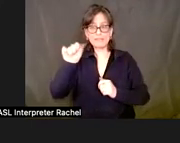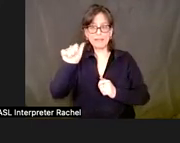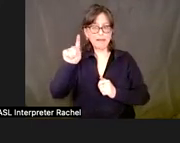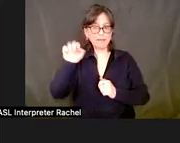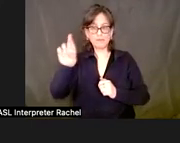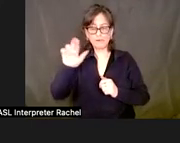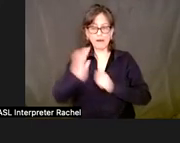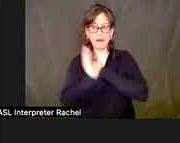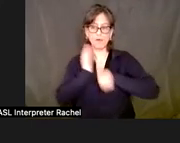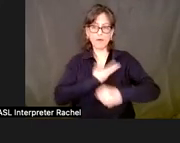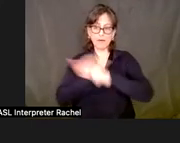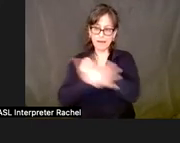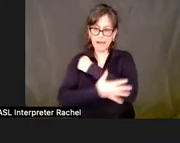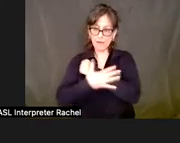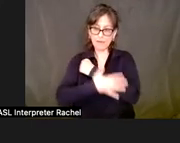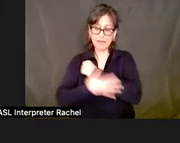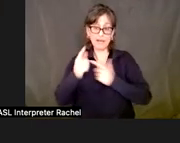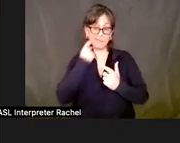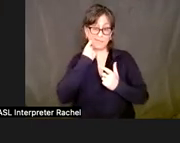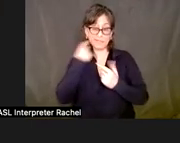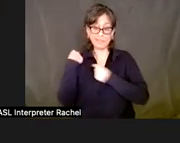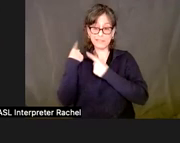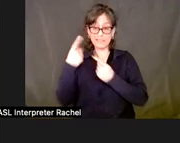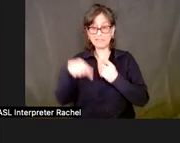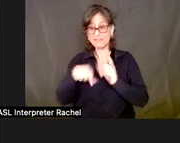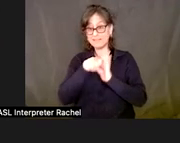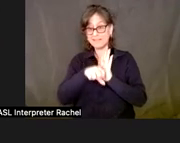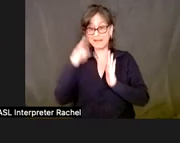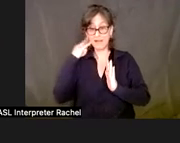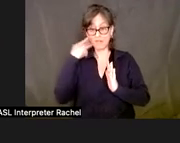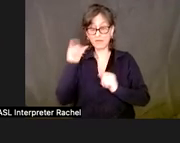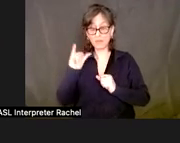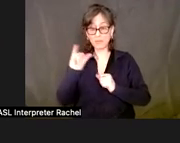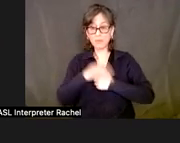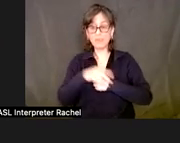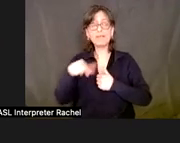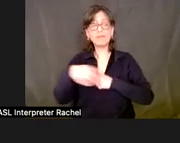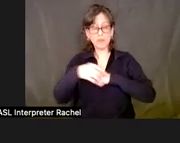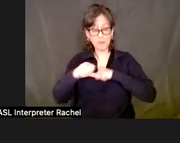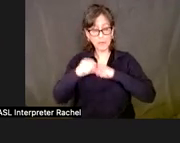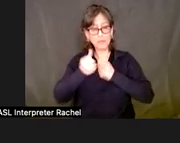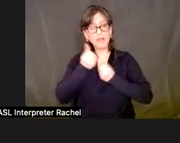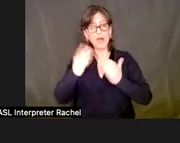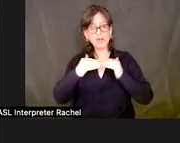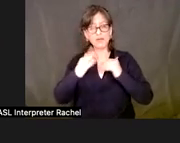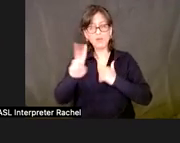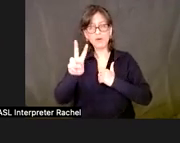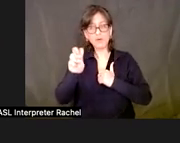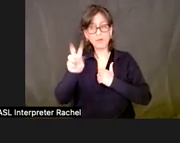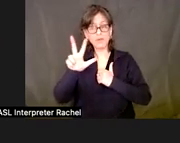history and one of the largest disasters in recent history in the state of California. This earthquake caused over